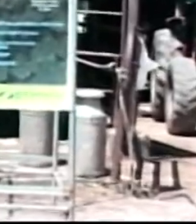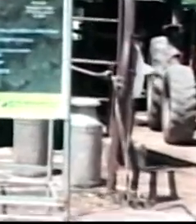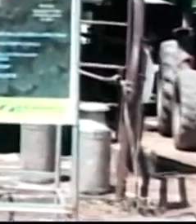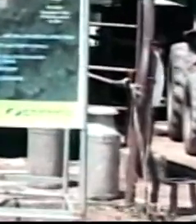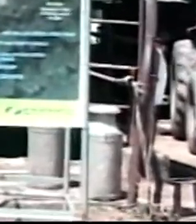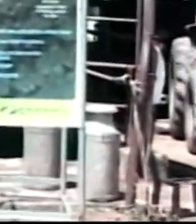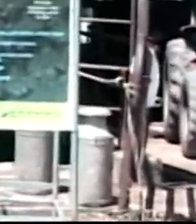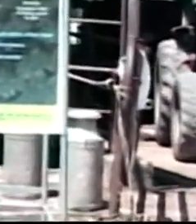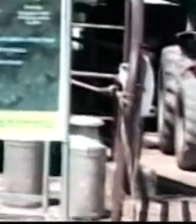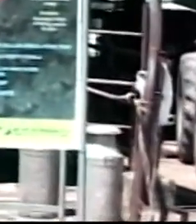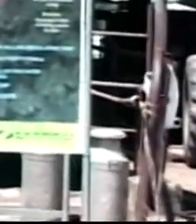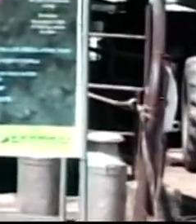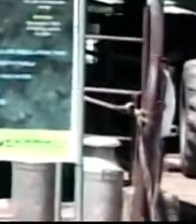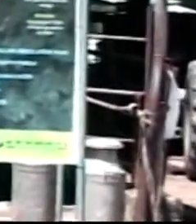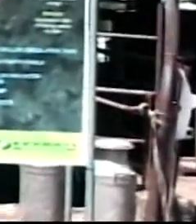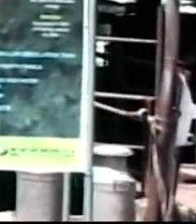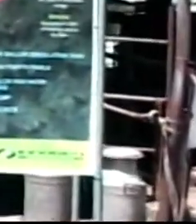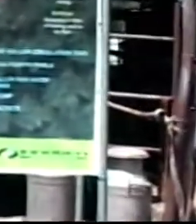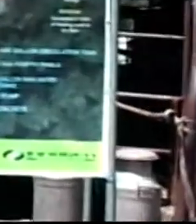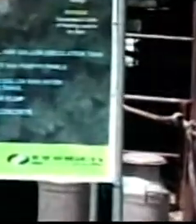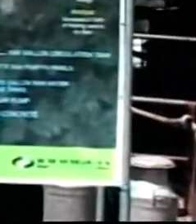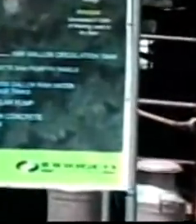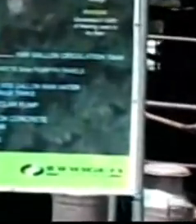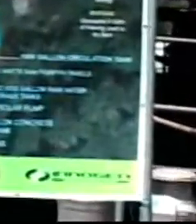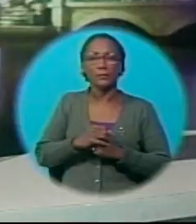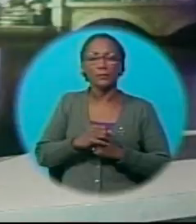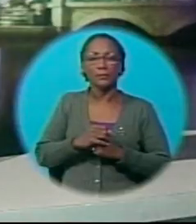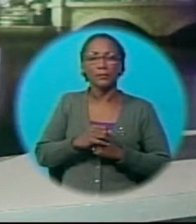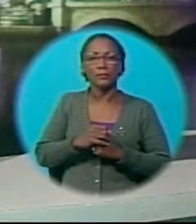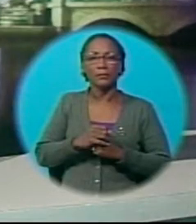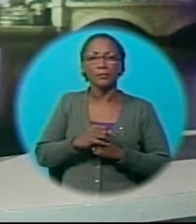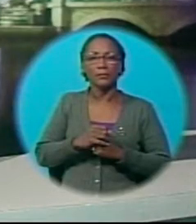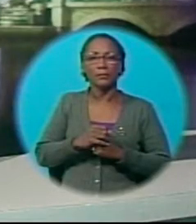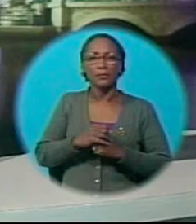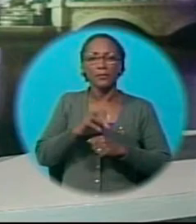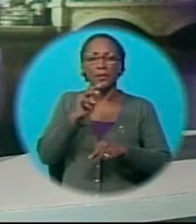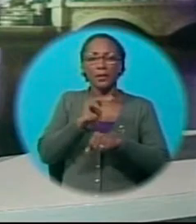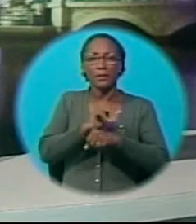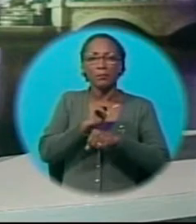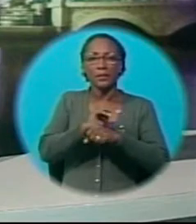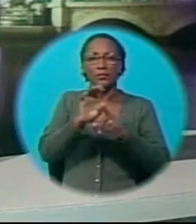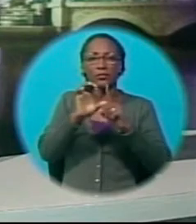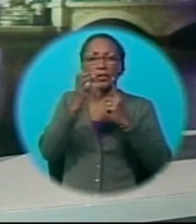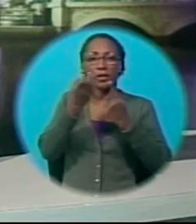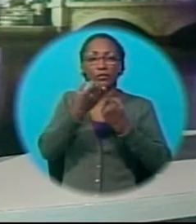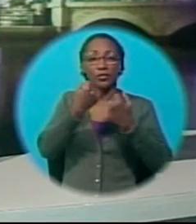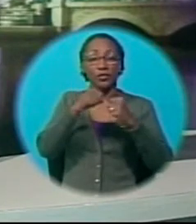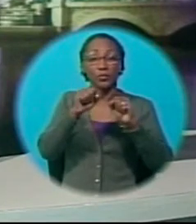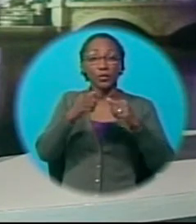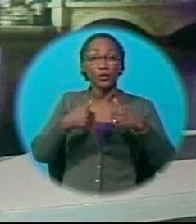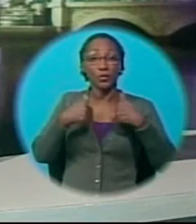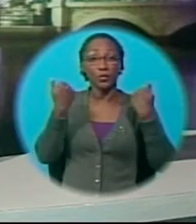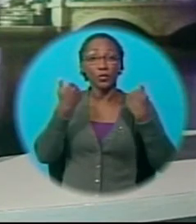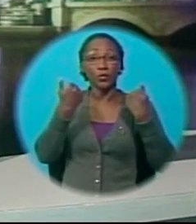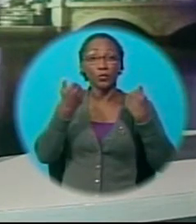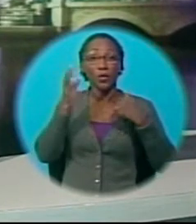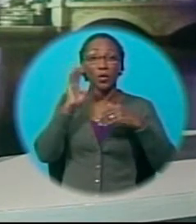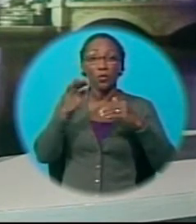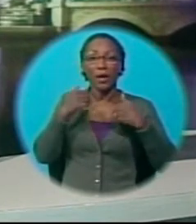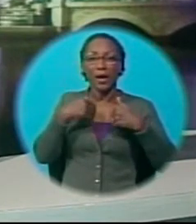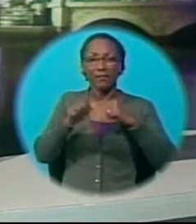this month. Denise Blackman, CBC News. The Ministry of Culture, Sports and Youth will be staging a number